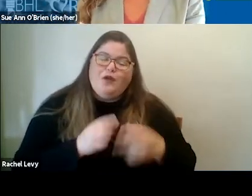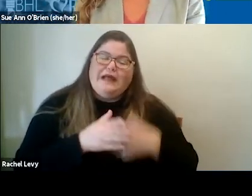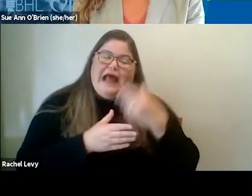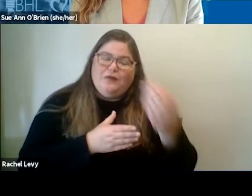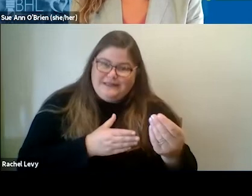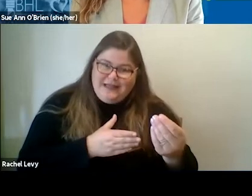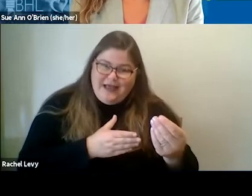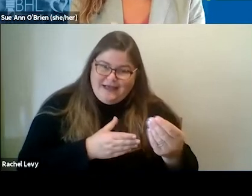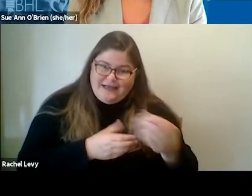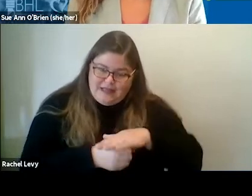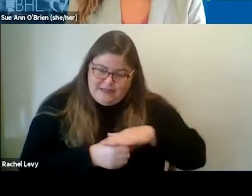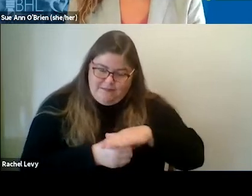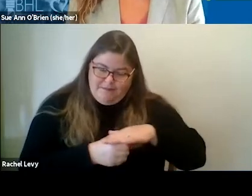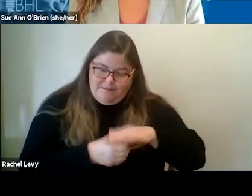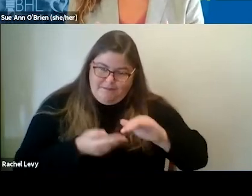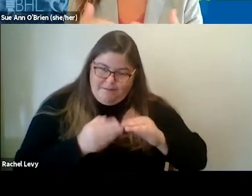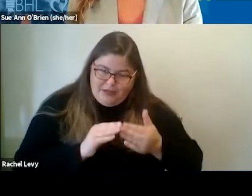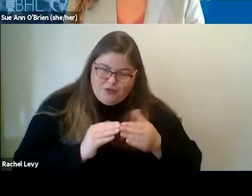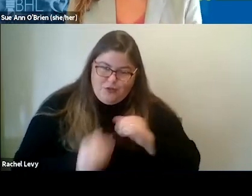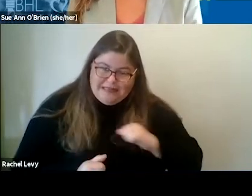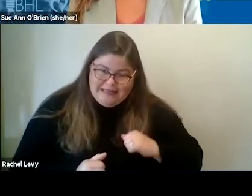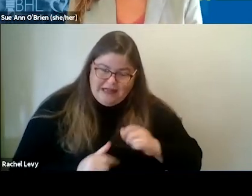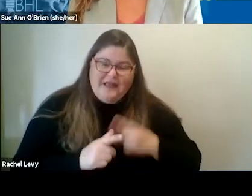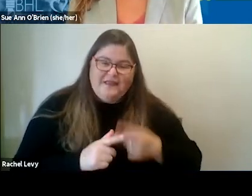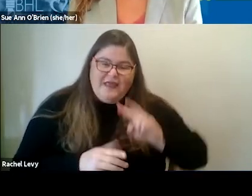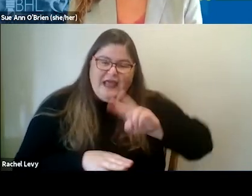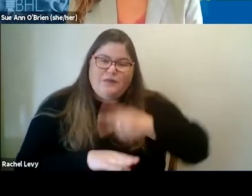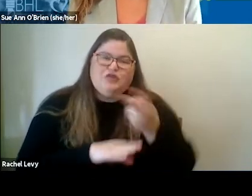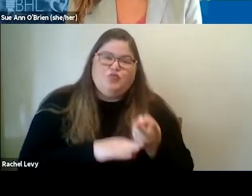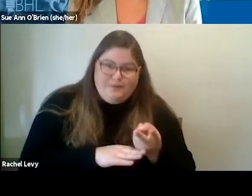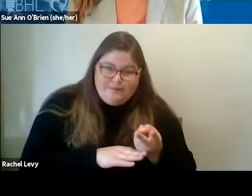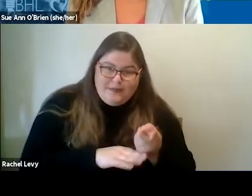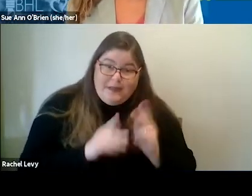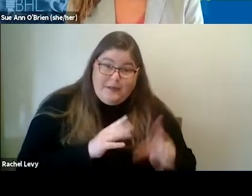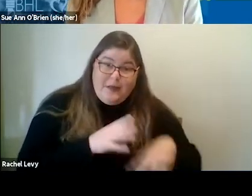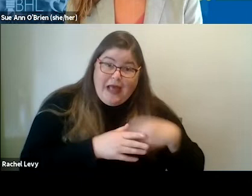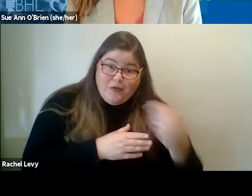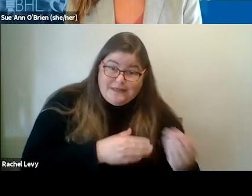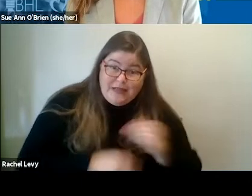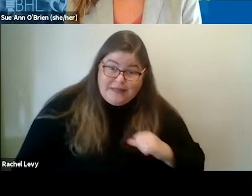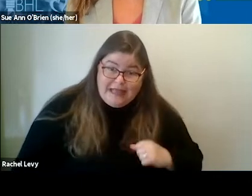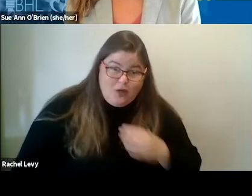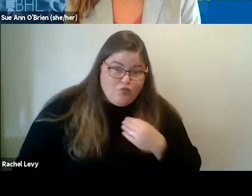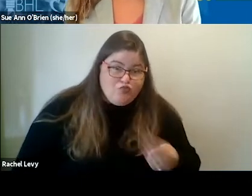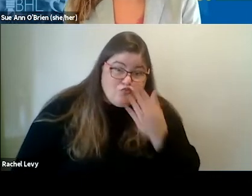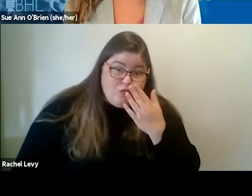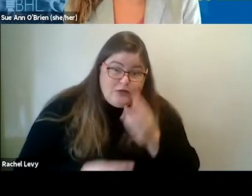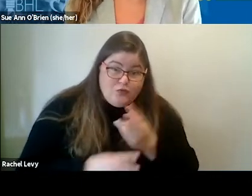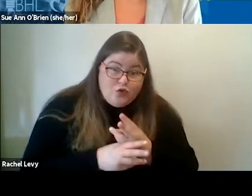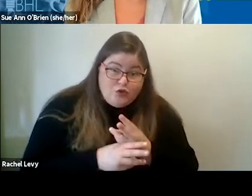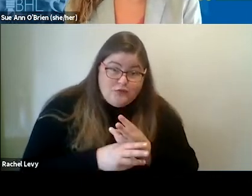flips. The population outside of Atlanta is quite rural. It's a vast